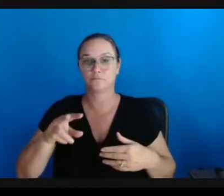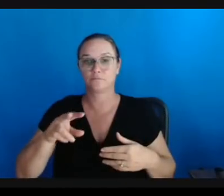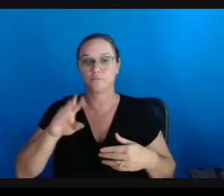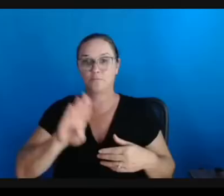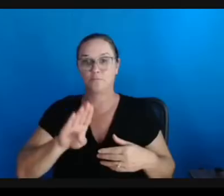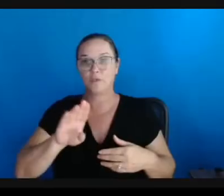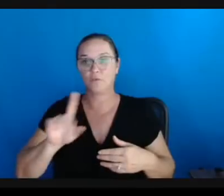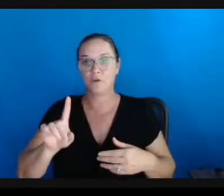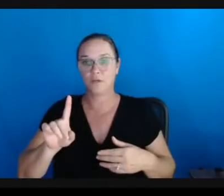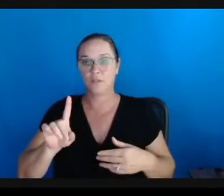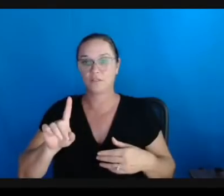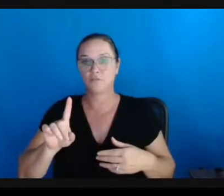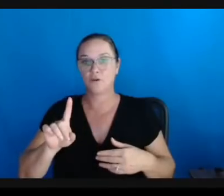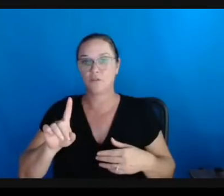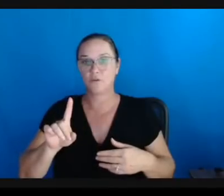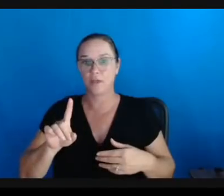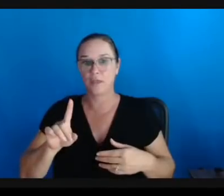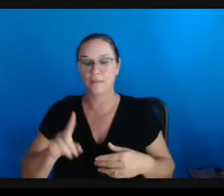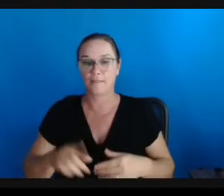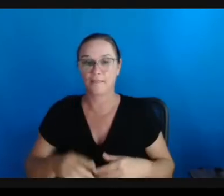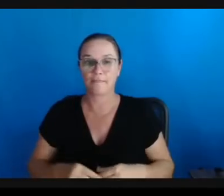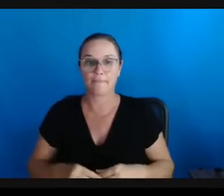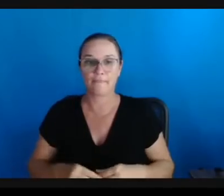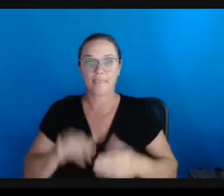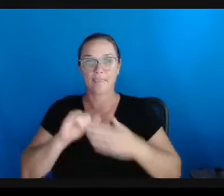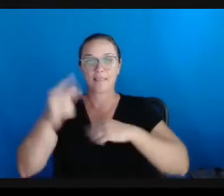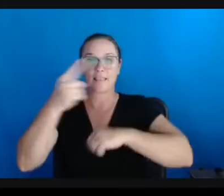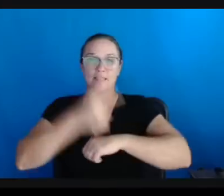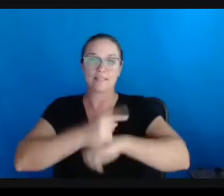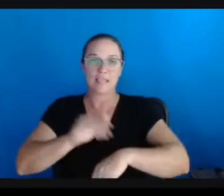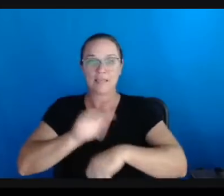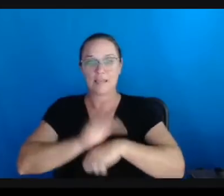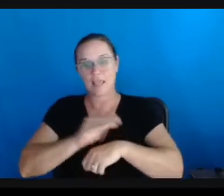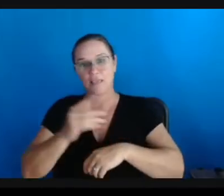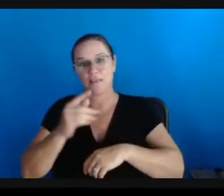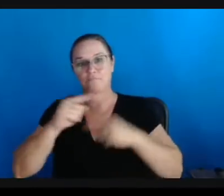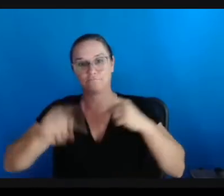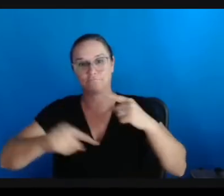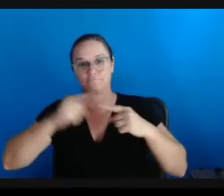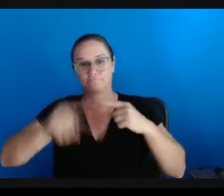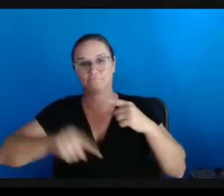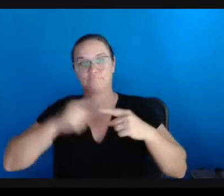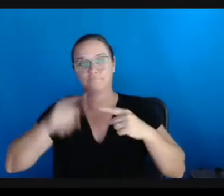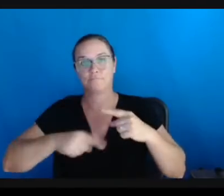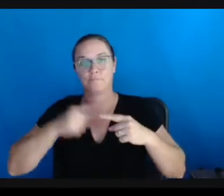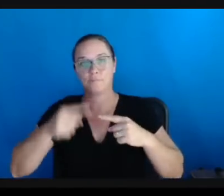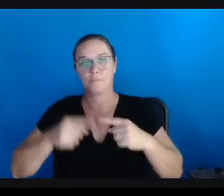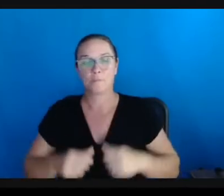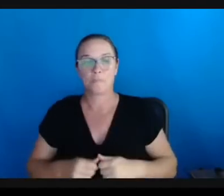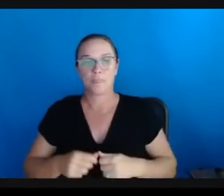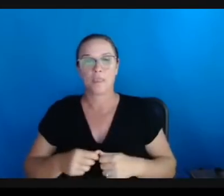this is that day and night version, that first flow, that flow to the north there.